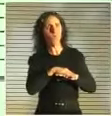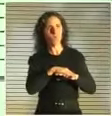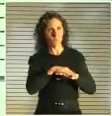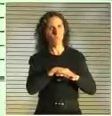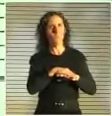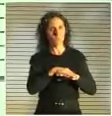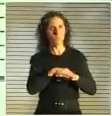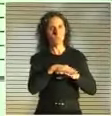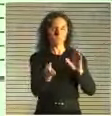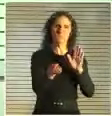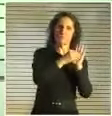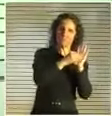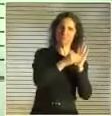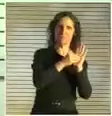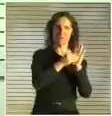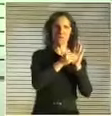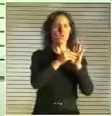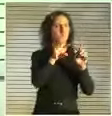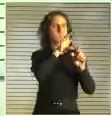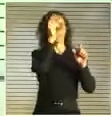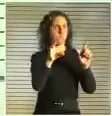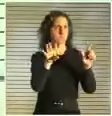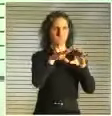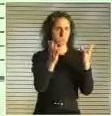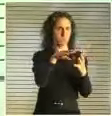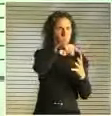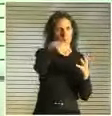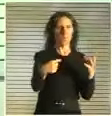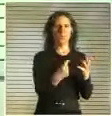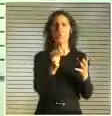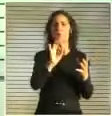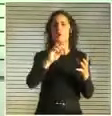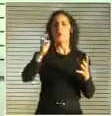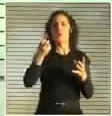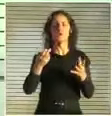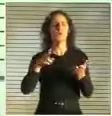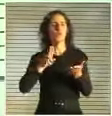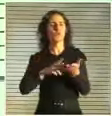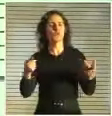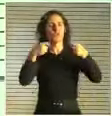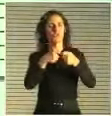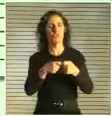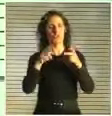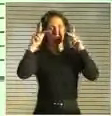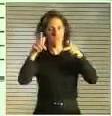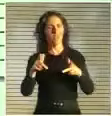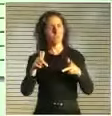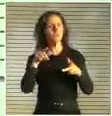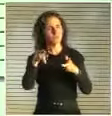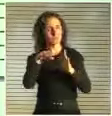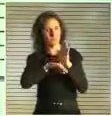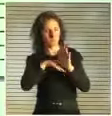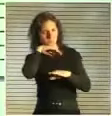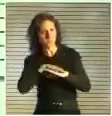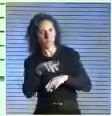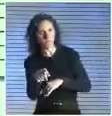doing this. And from that, we go on a path. We go on a path to being better than just 12 criteria, to maybe a full